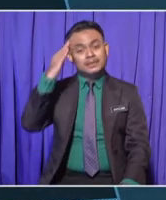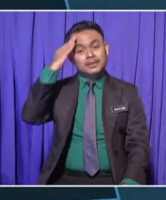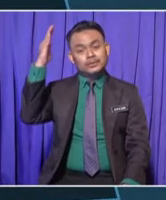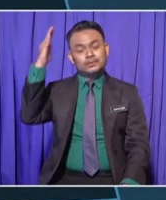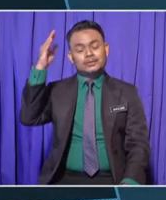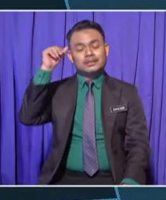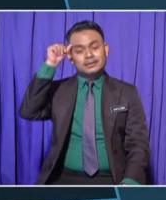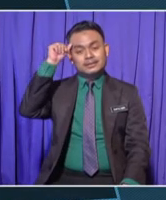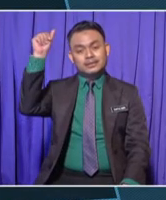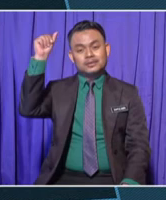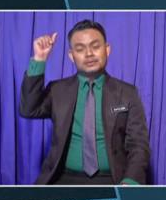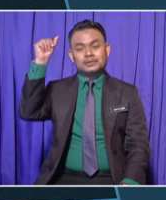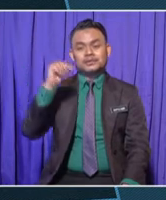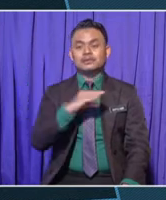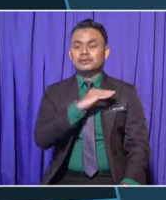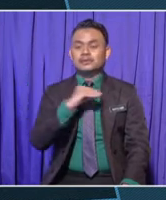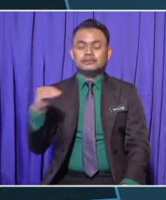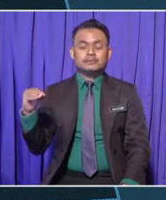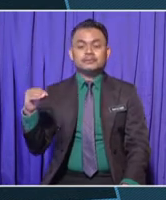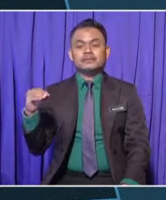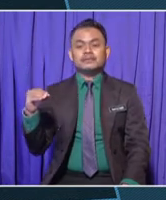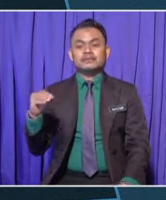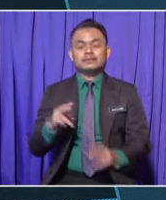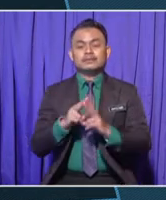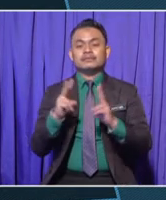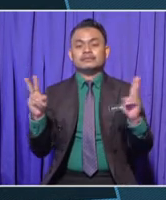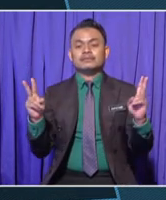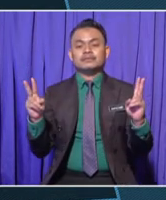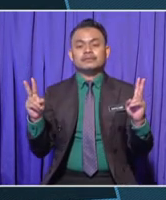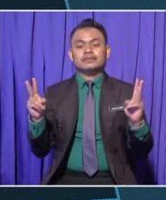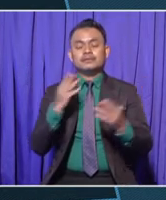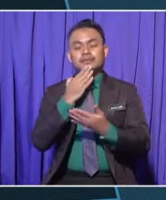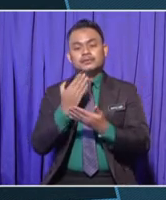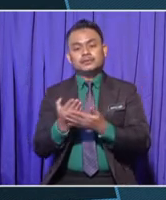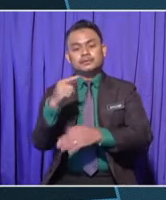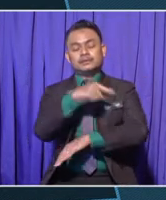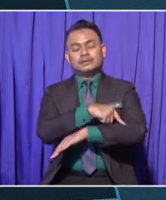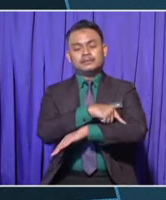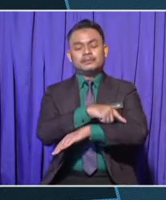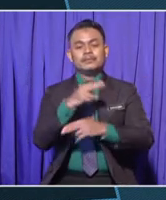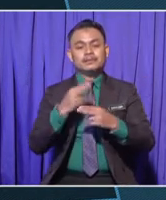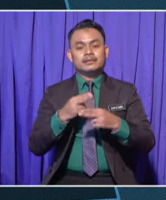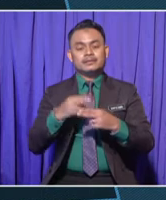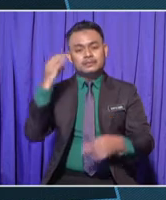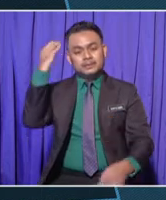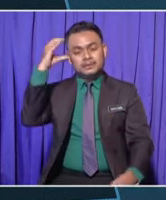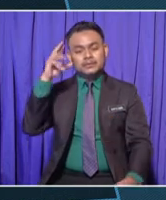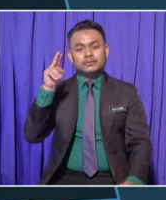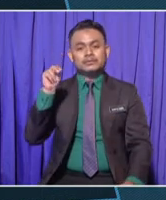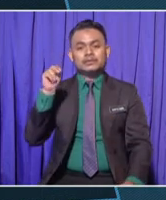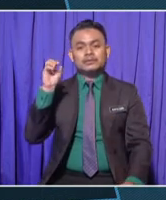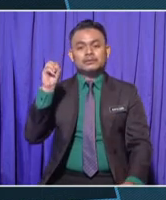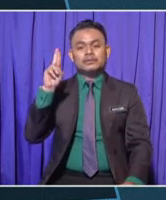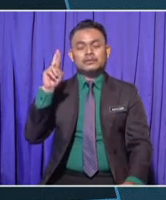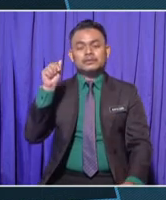Hello, Assalamualaikum and a very good day. My name is Norazizah binti Muhammad, science